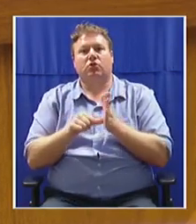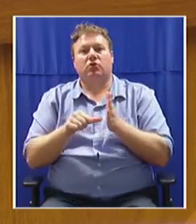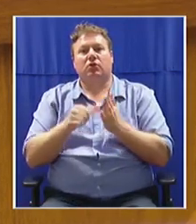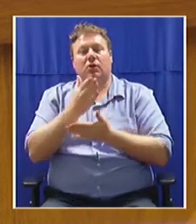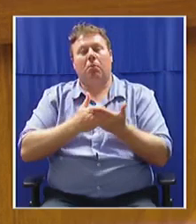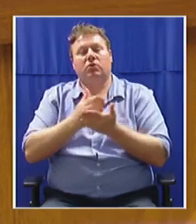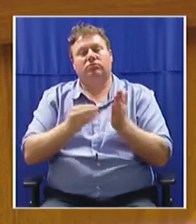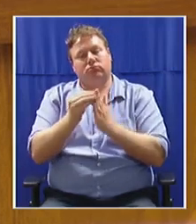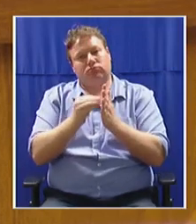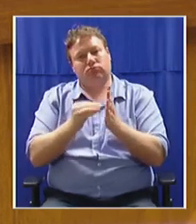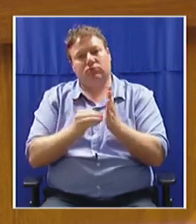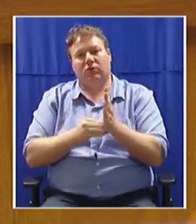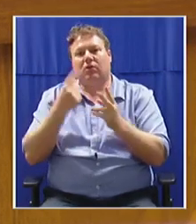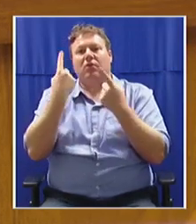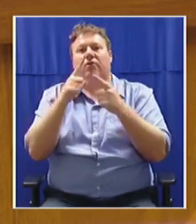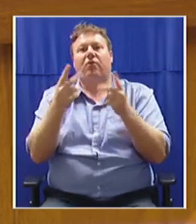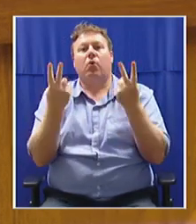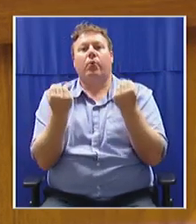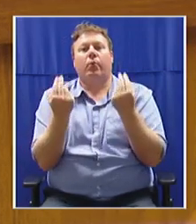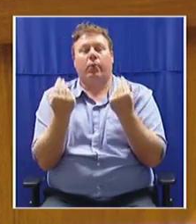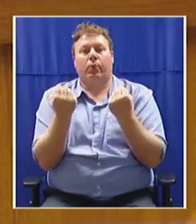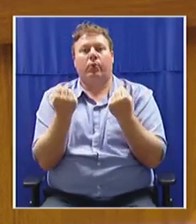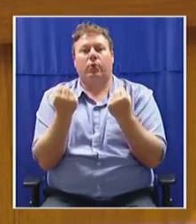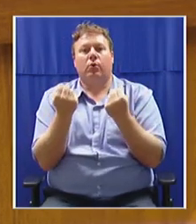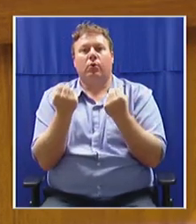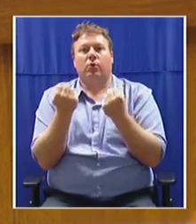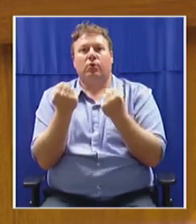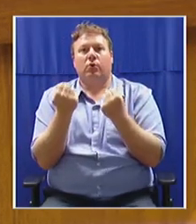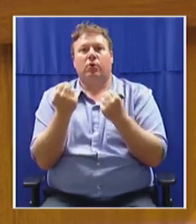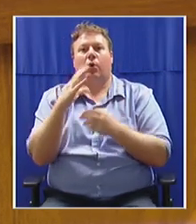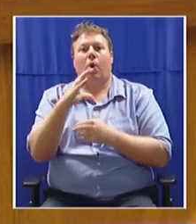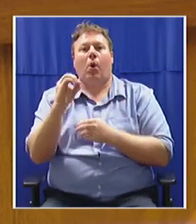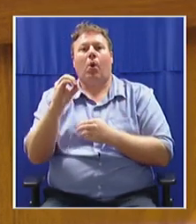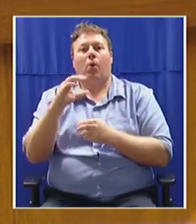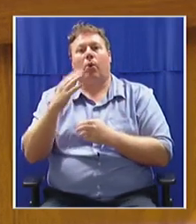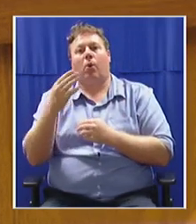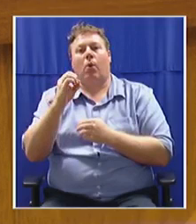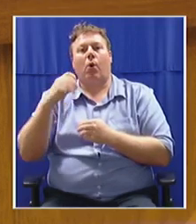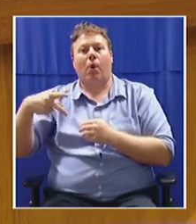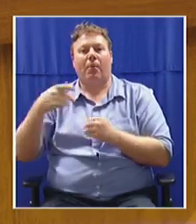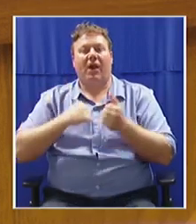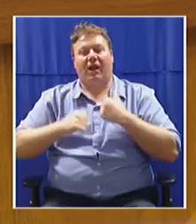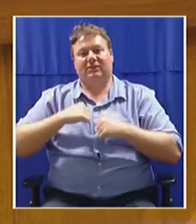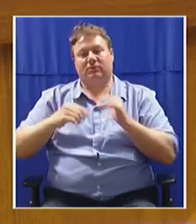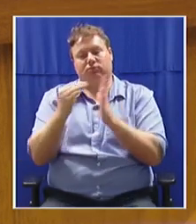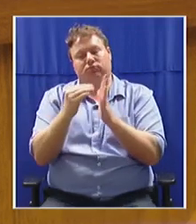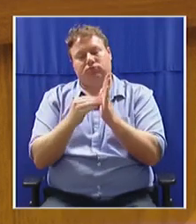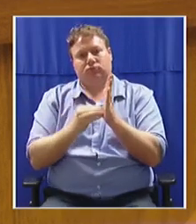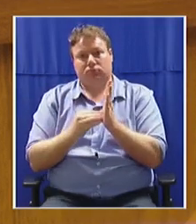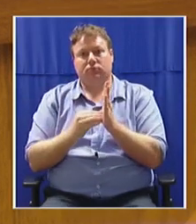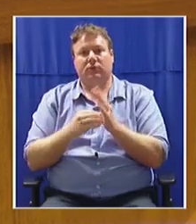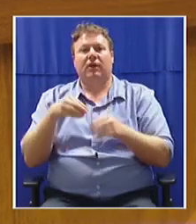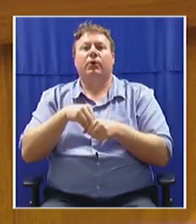the newly amended Cooperatives Act, including putting in motion